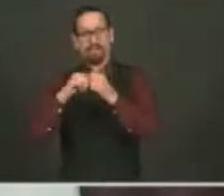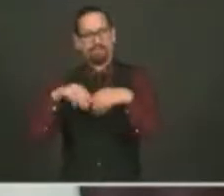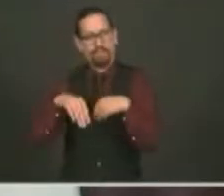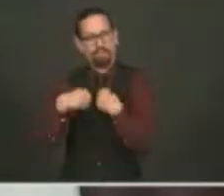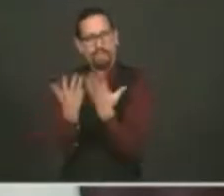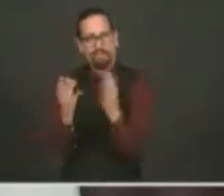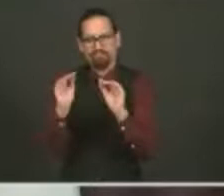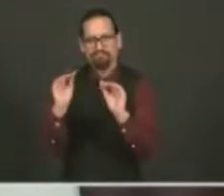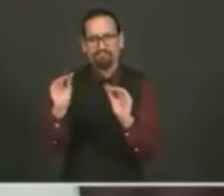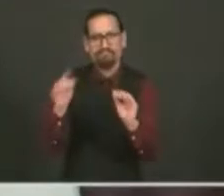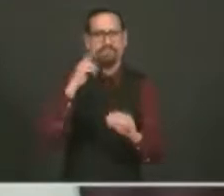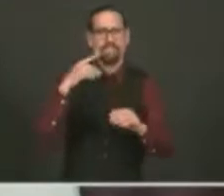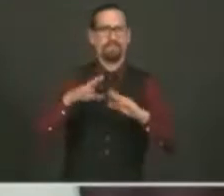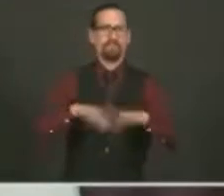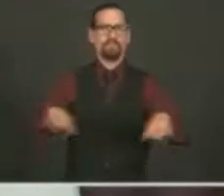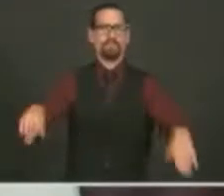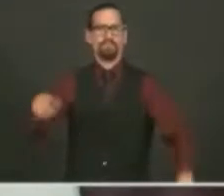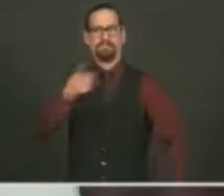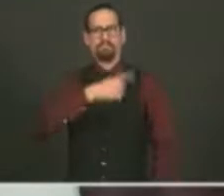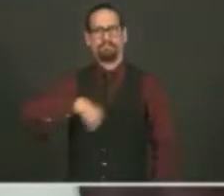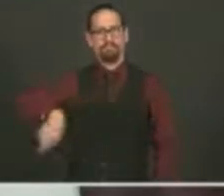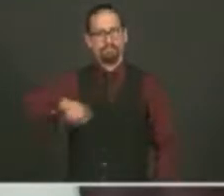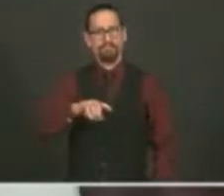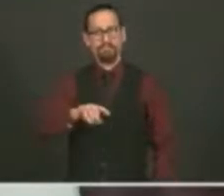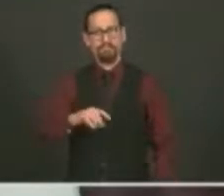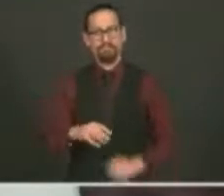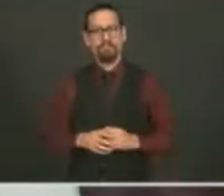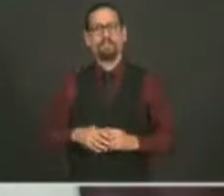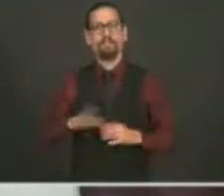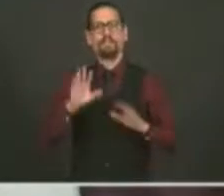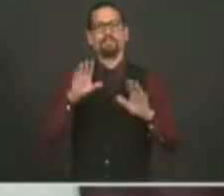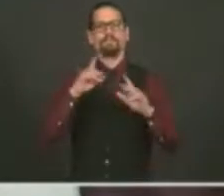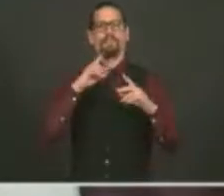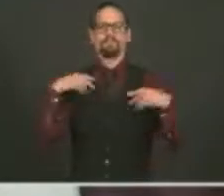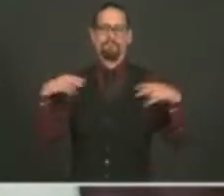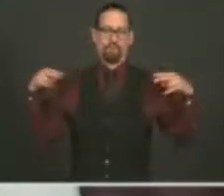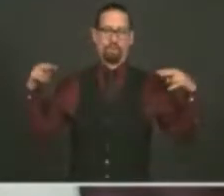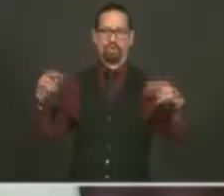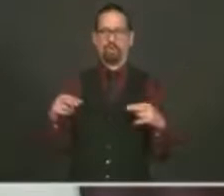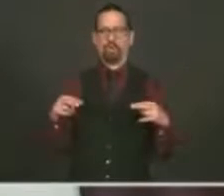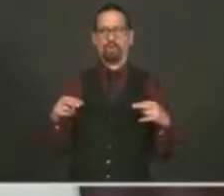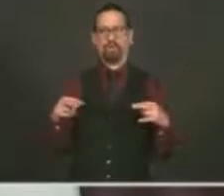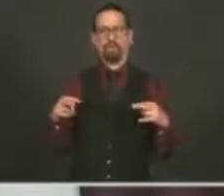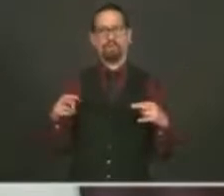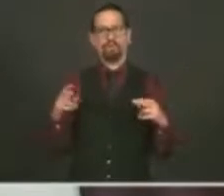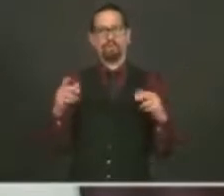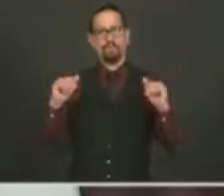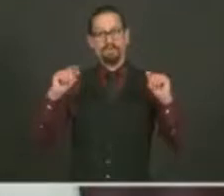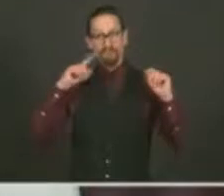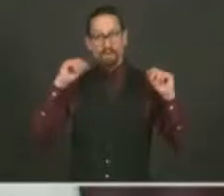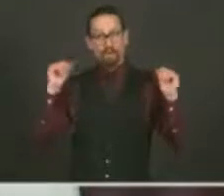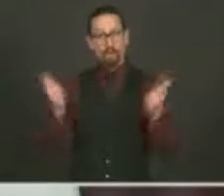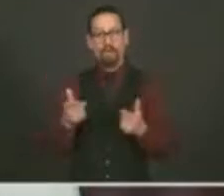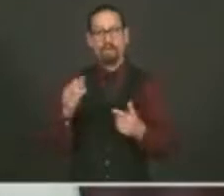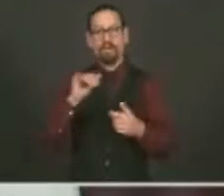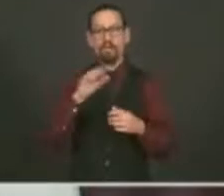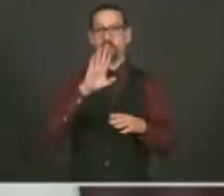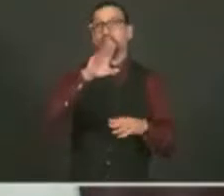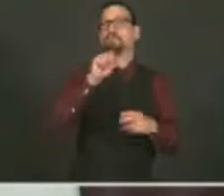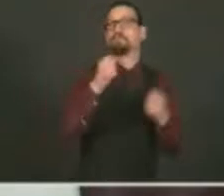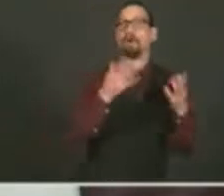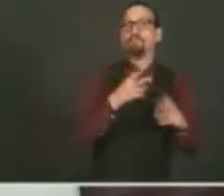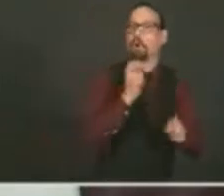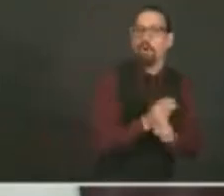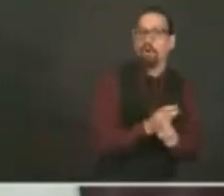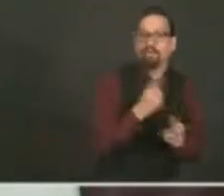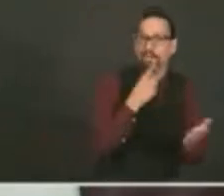I mean, look at, everybody's been, it's hard to be a bus driver. It's hard to be a police officer. It's hard to